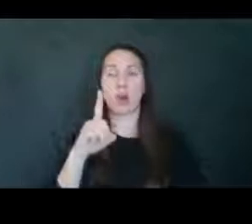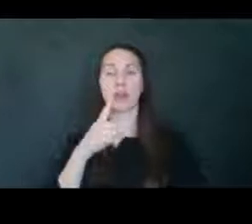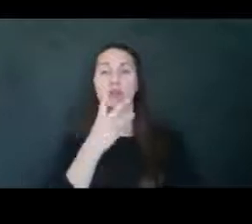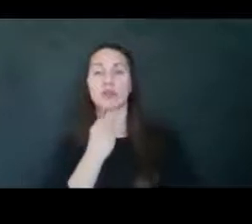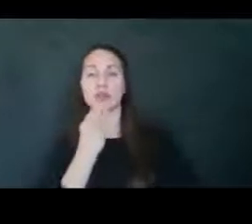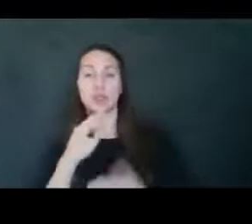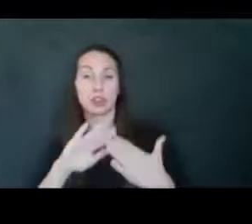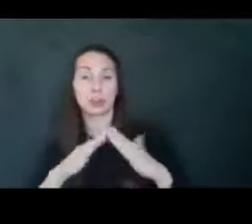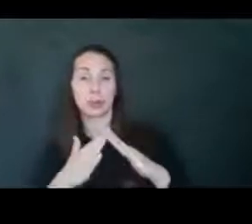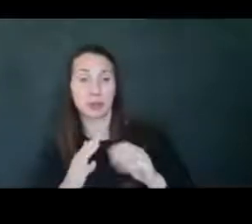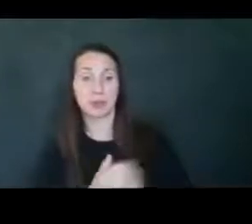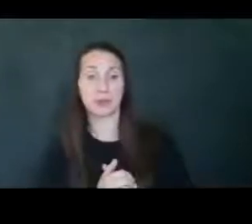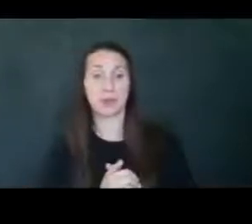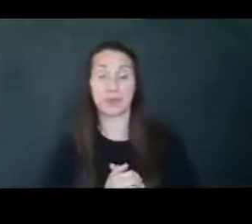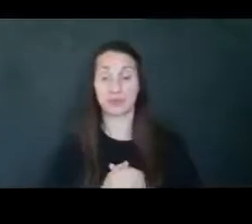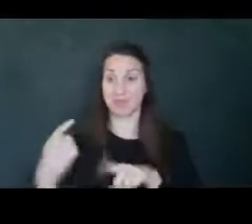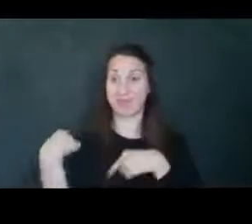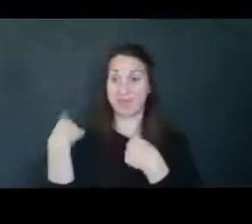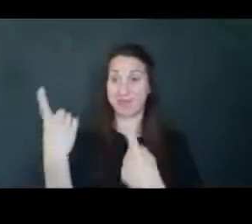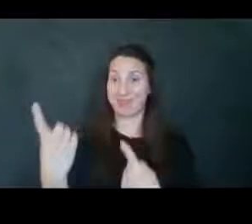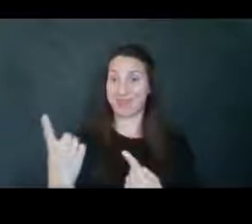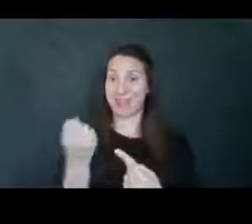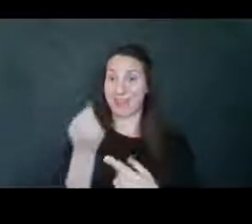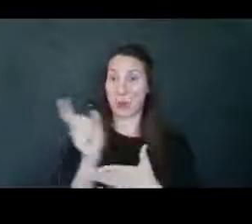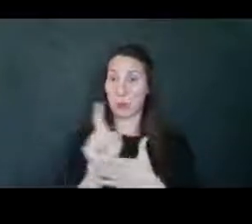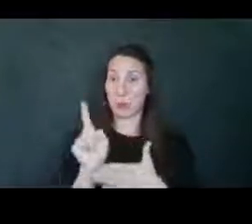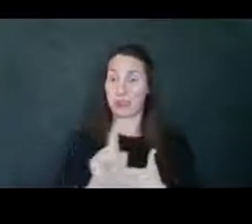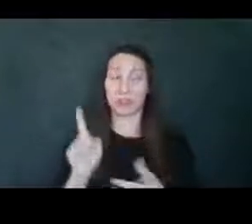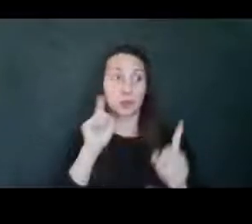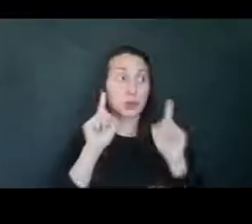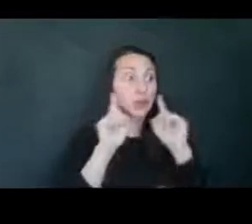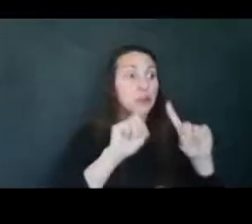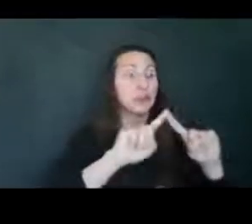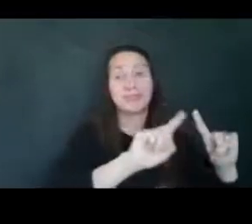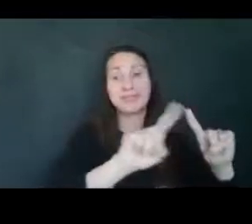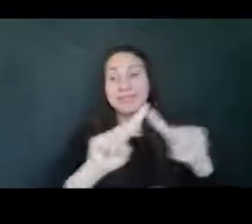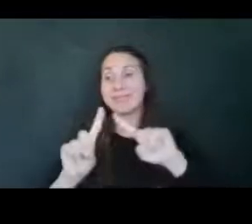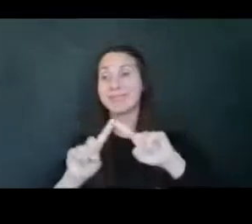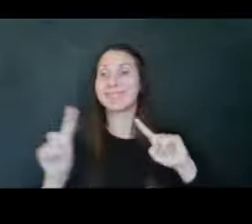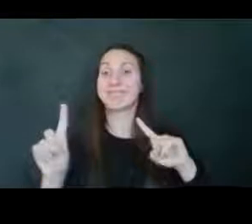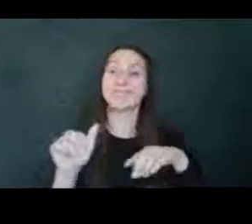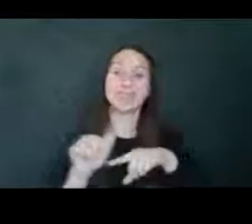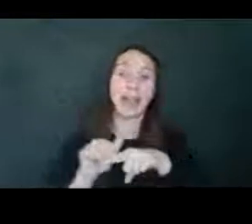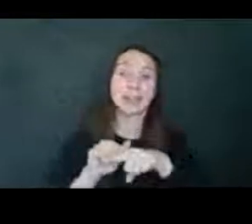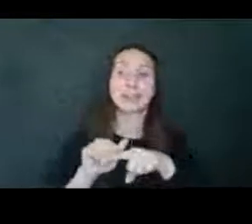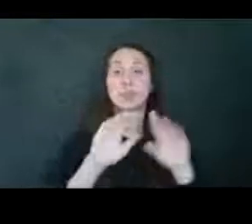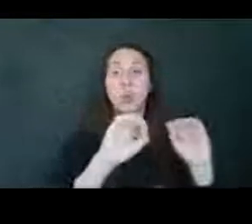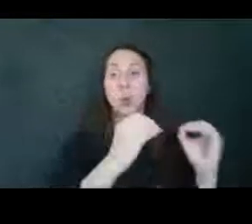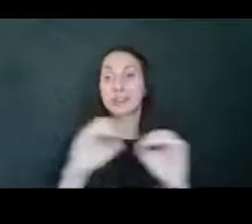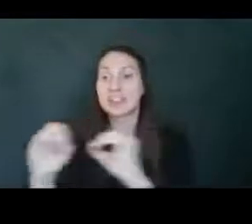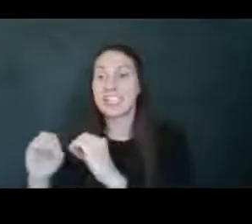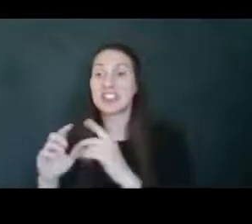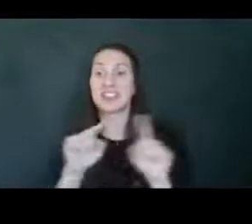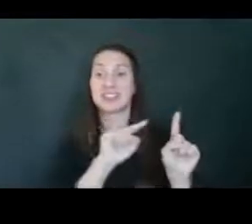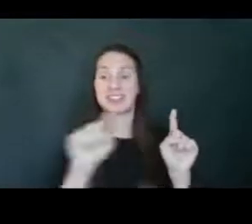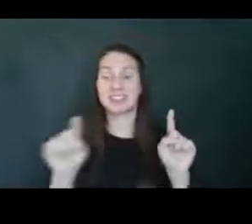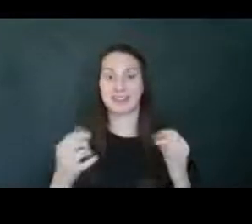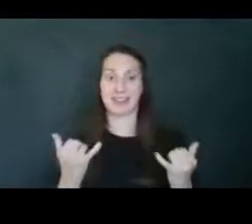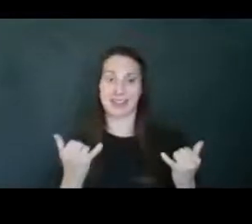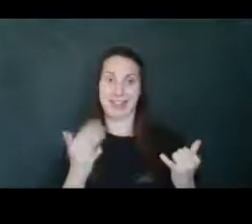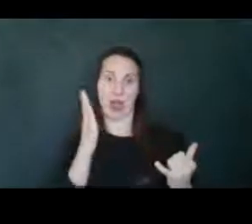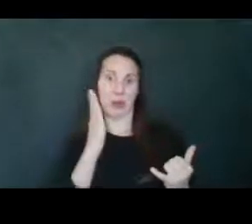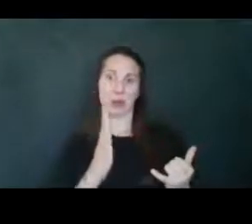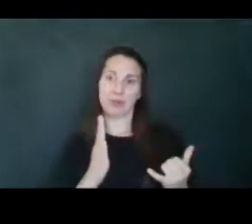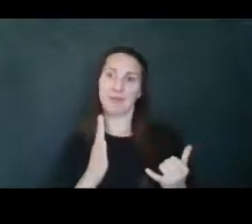best people and best practice programs and services out there. Today will be no exception. Next